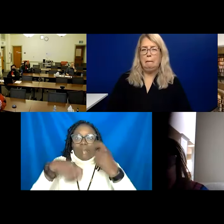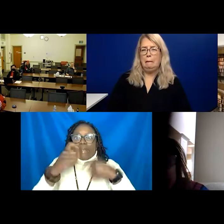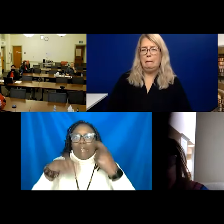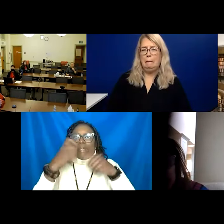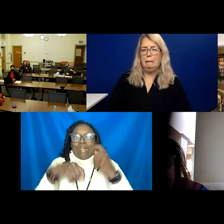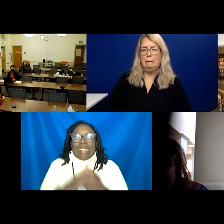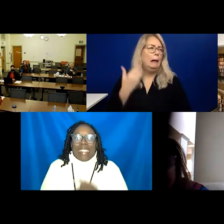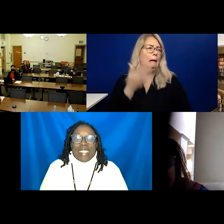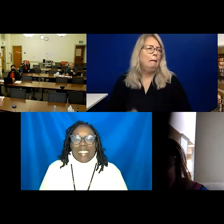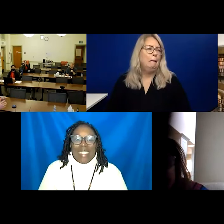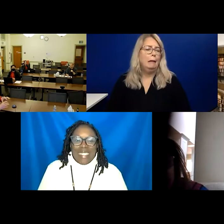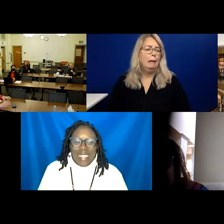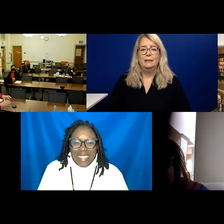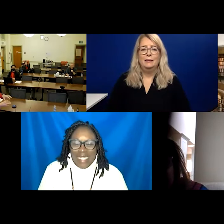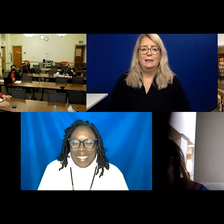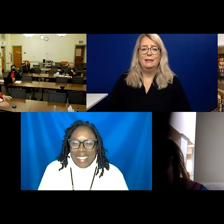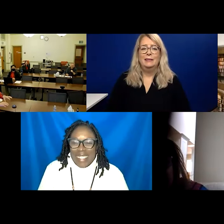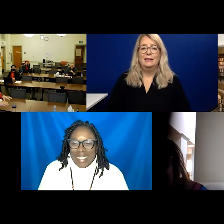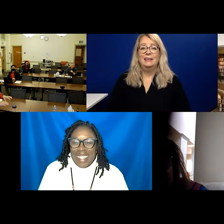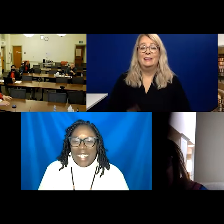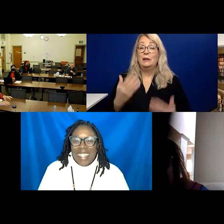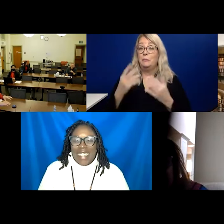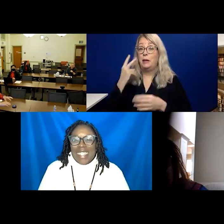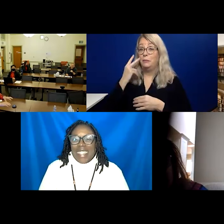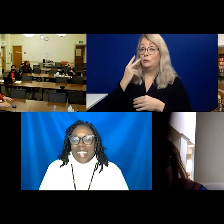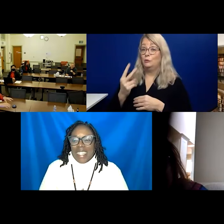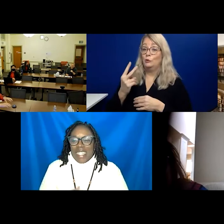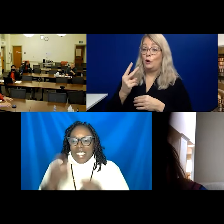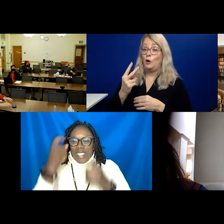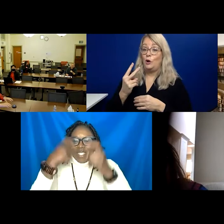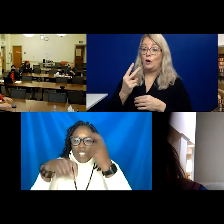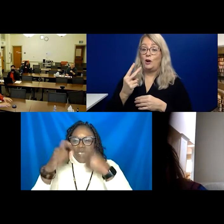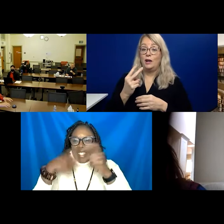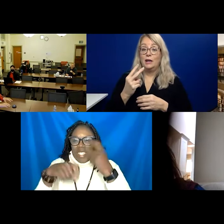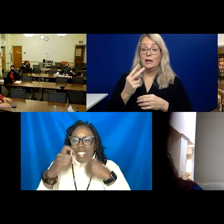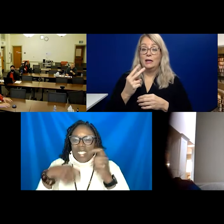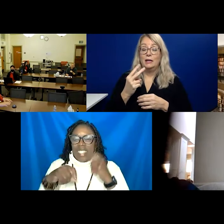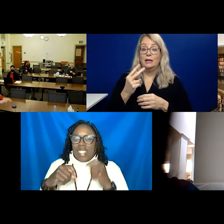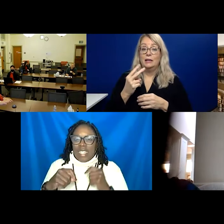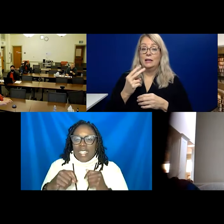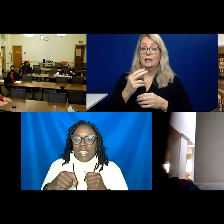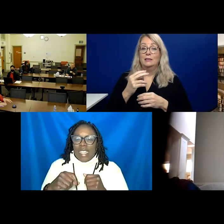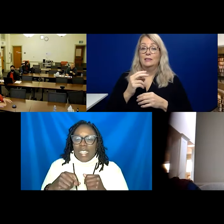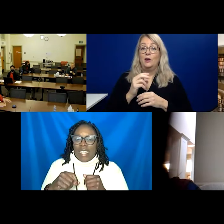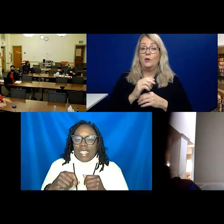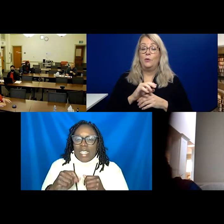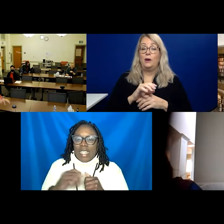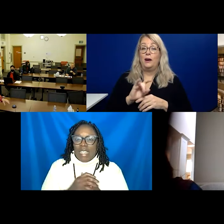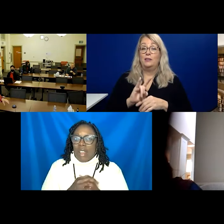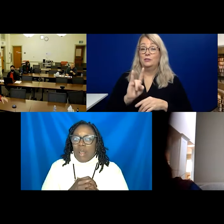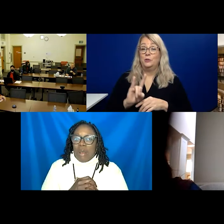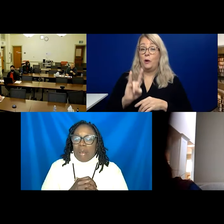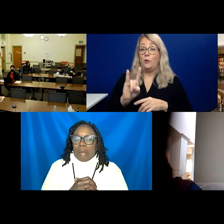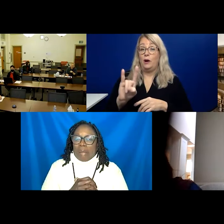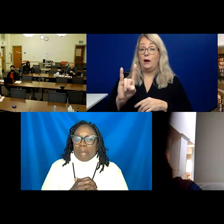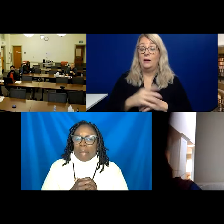That's correct. You might have seen the little we call them the street family chihuahua all around the streets of Fresno, but they